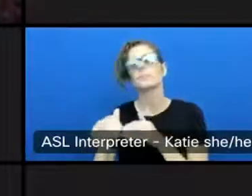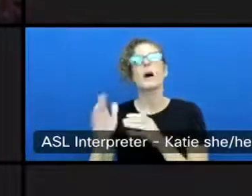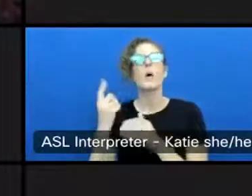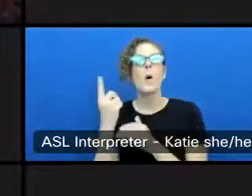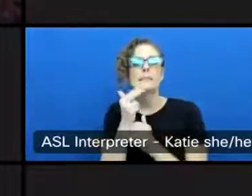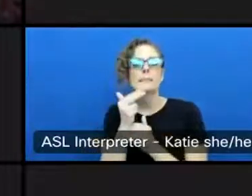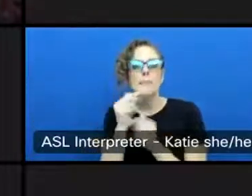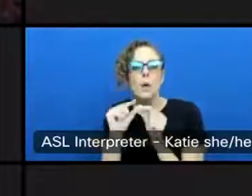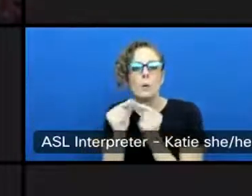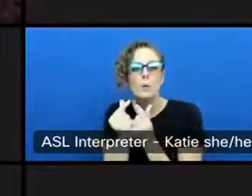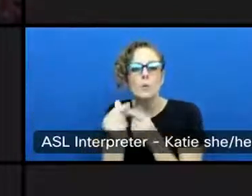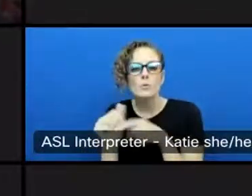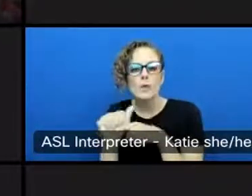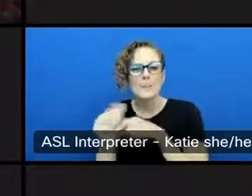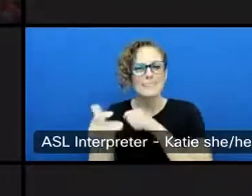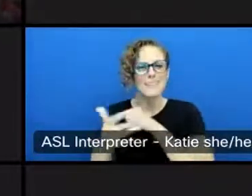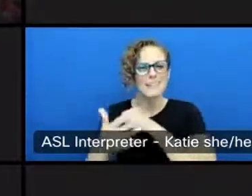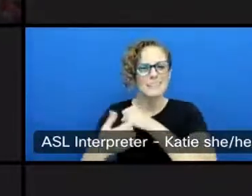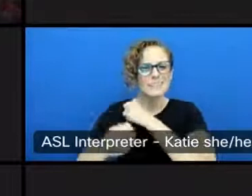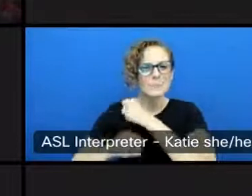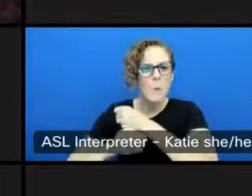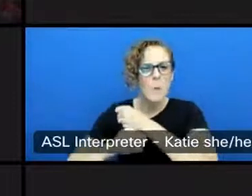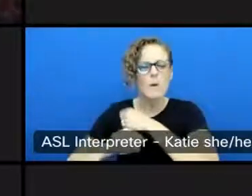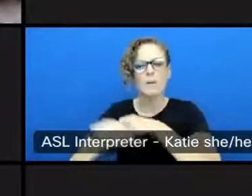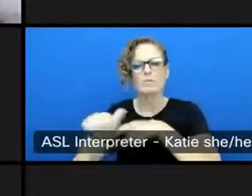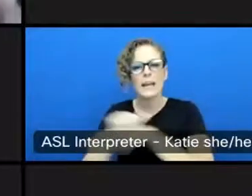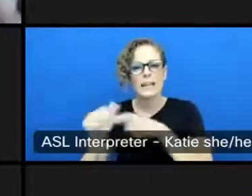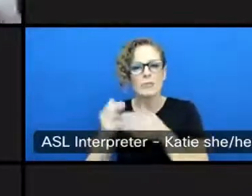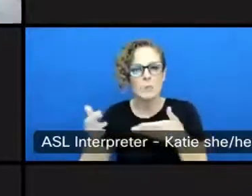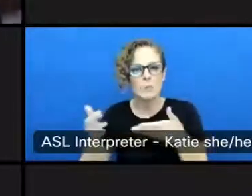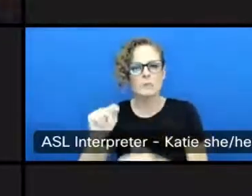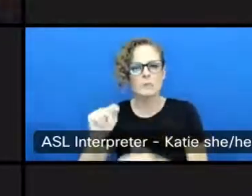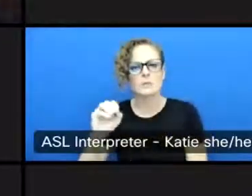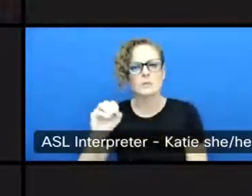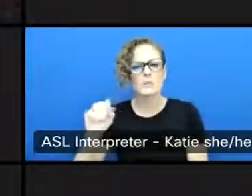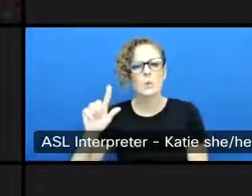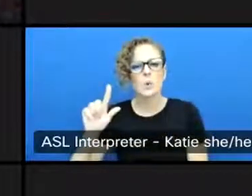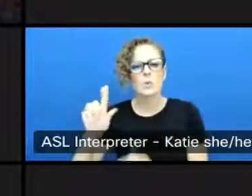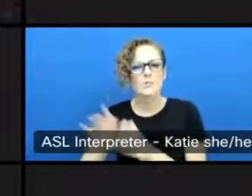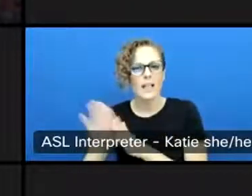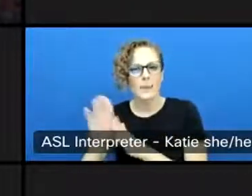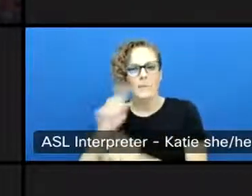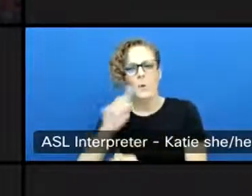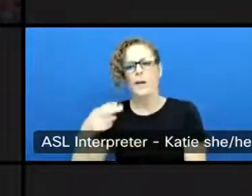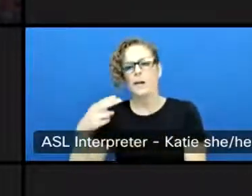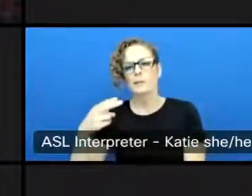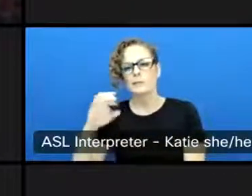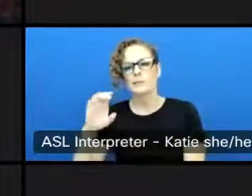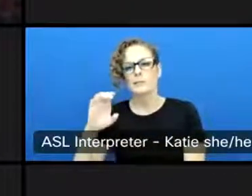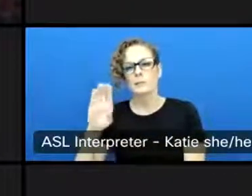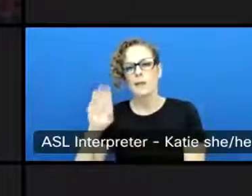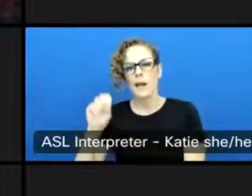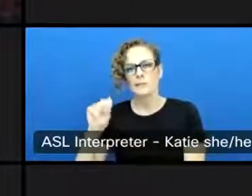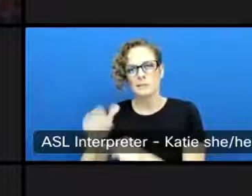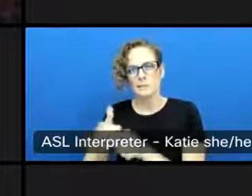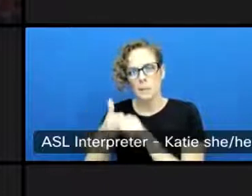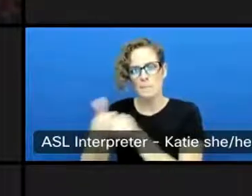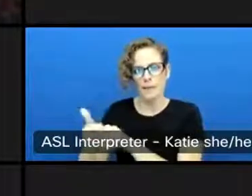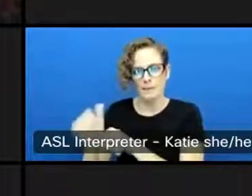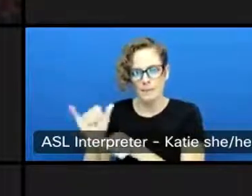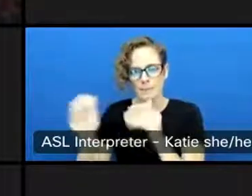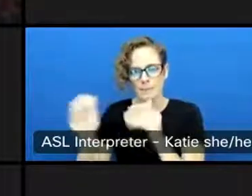cohort of provider trainers to deliver person-centered thinking training to staff, providers, and families. And